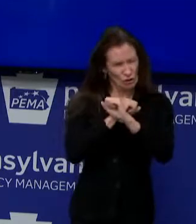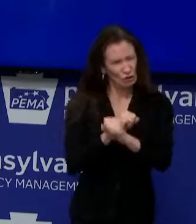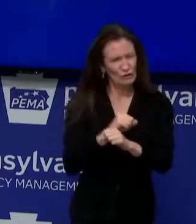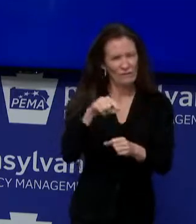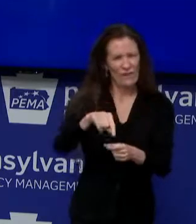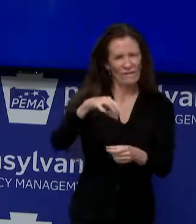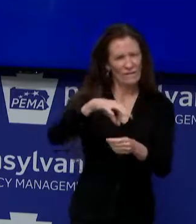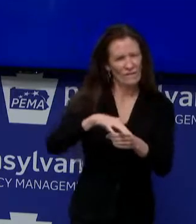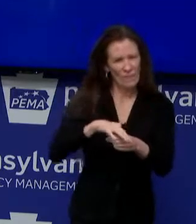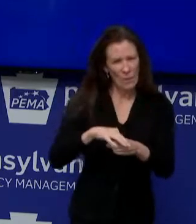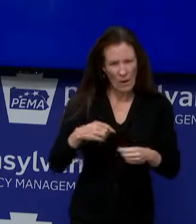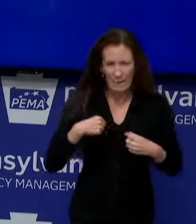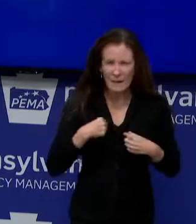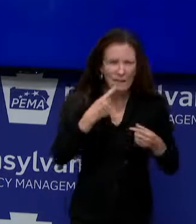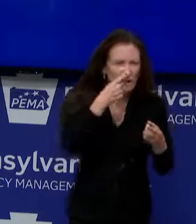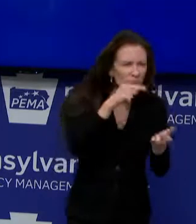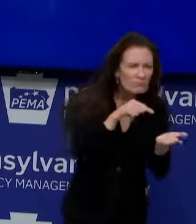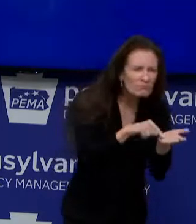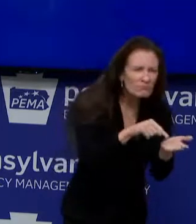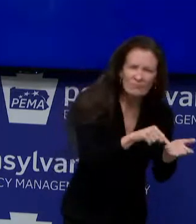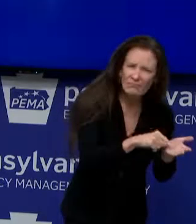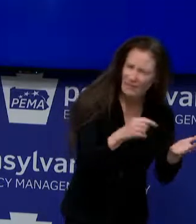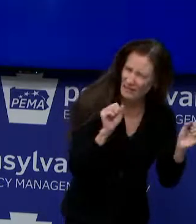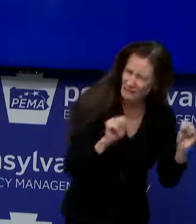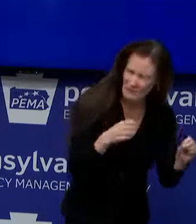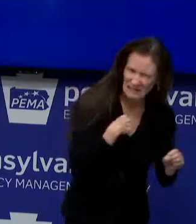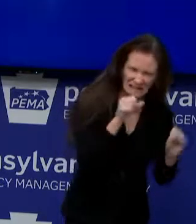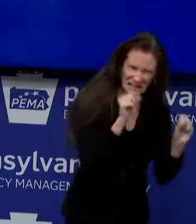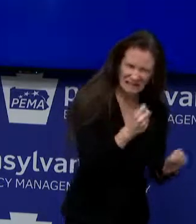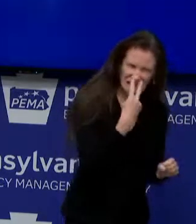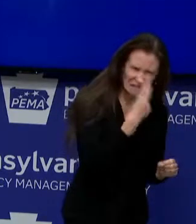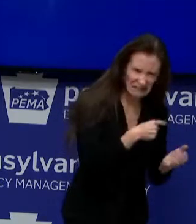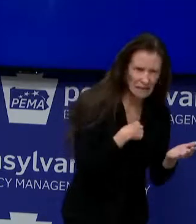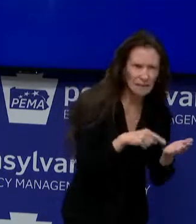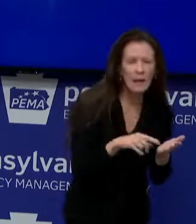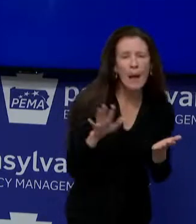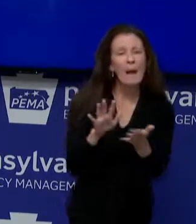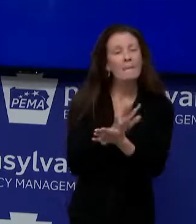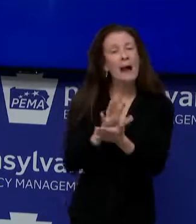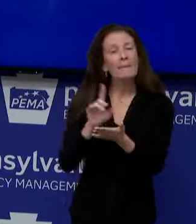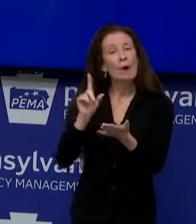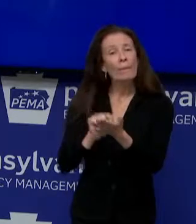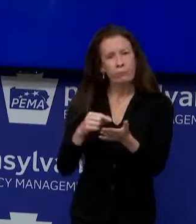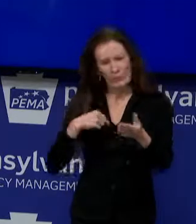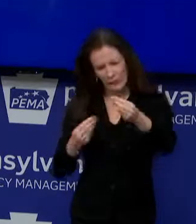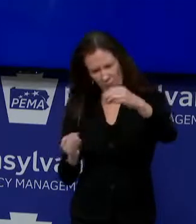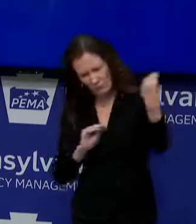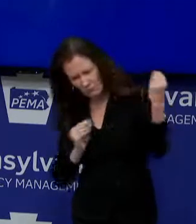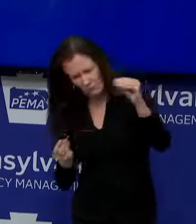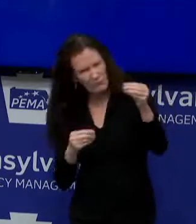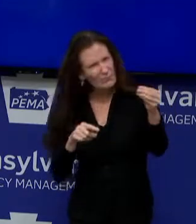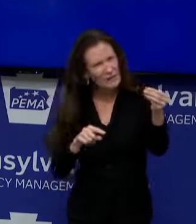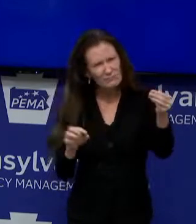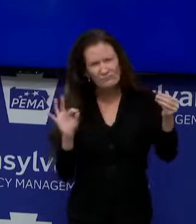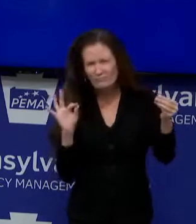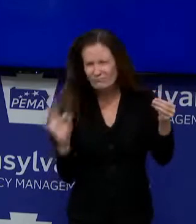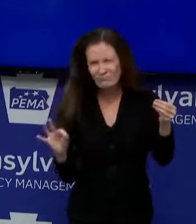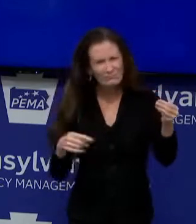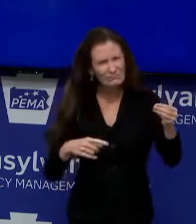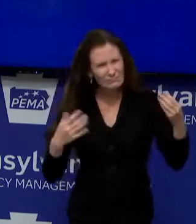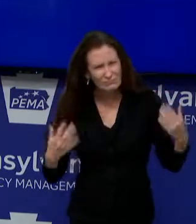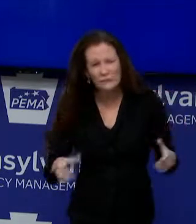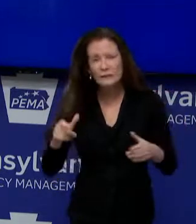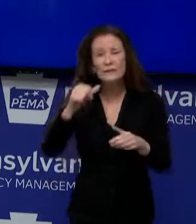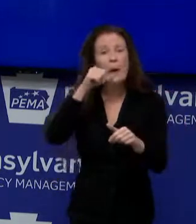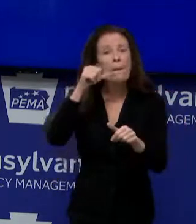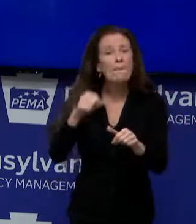for every voter in the Commonwealth. In addition, in order to vote by mail in Pennsylvania, Pennsylvanians must apply and be